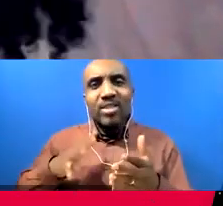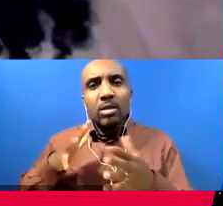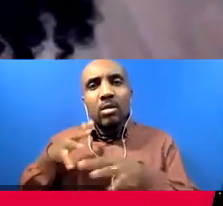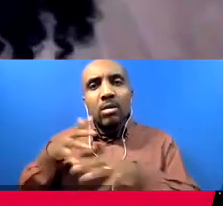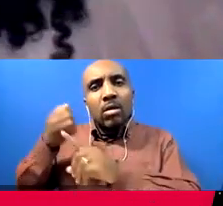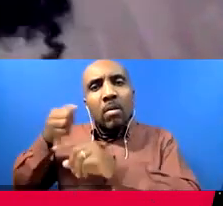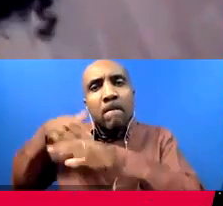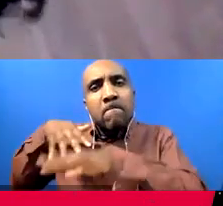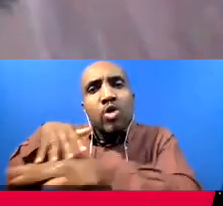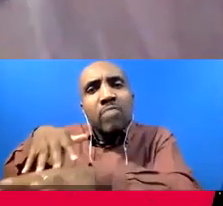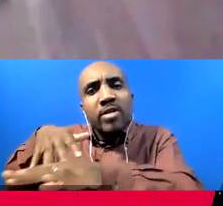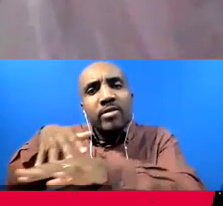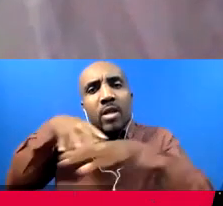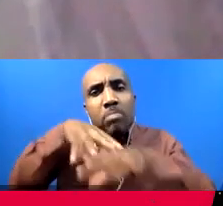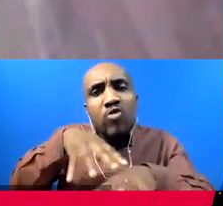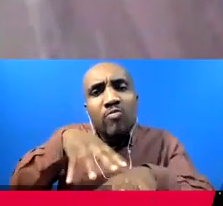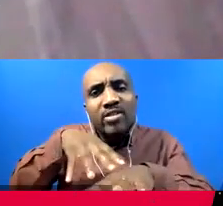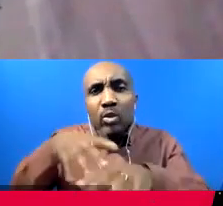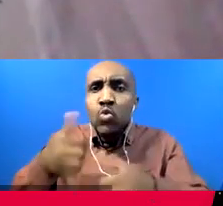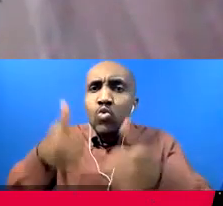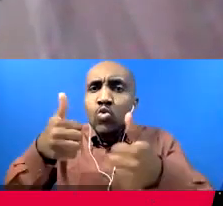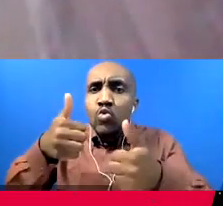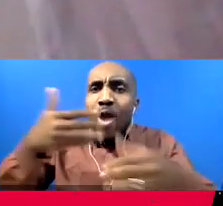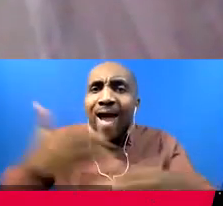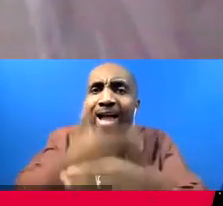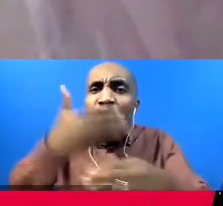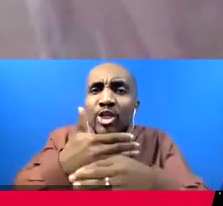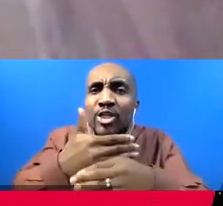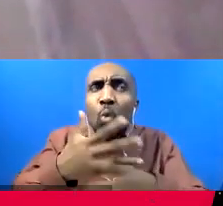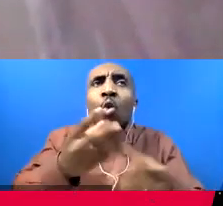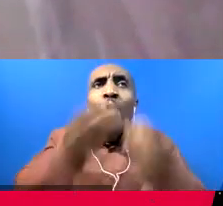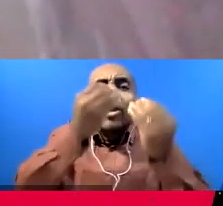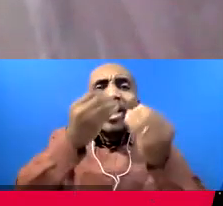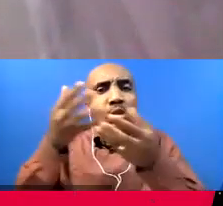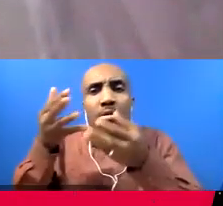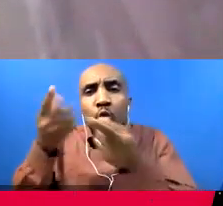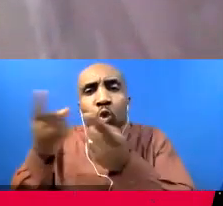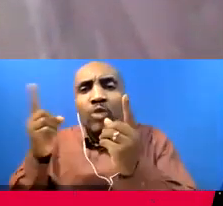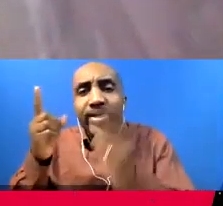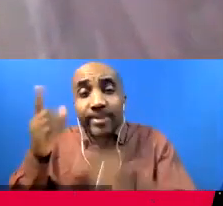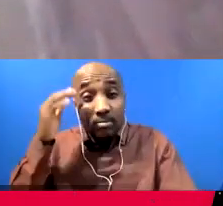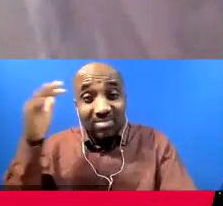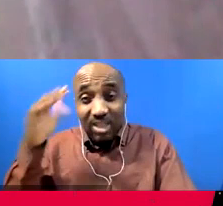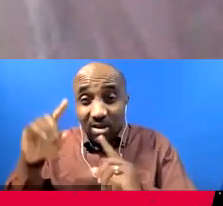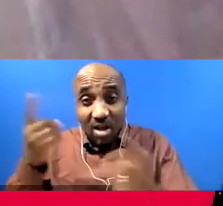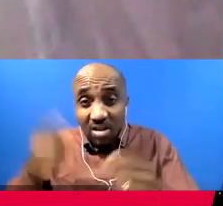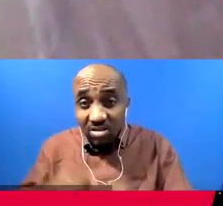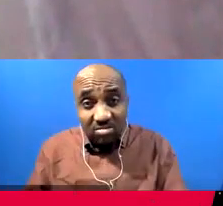me. It's movements that give us this education. Universities are unable and ill-equipped to do